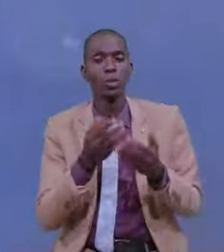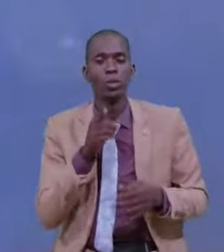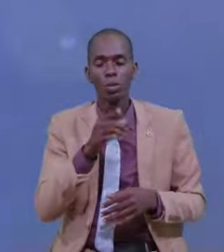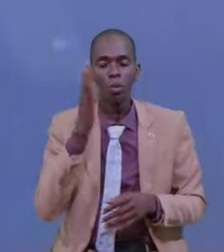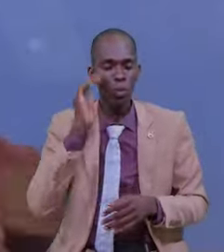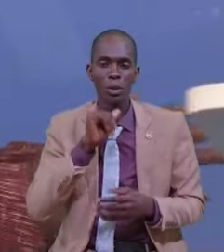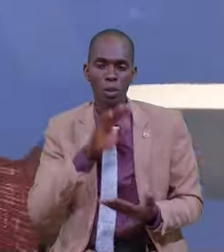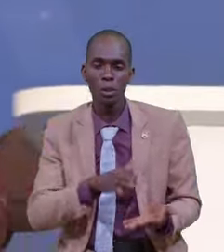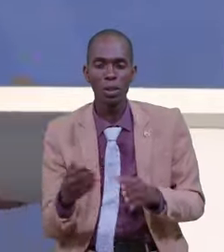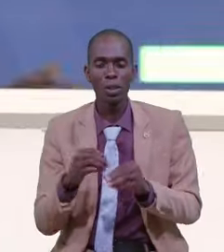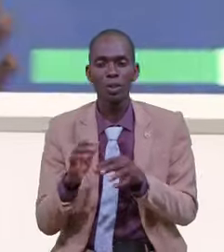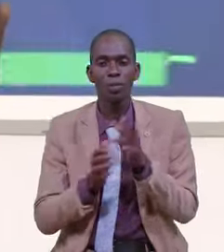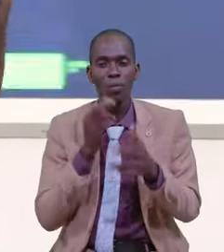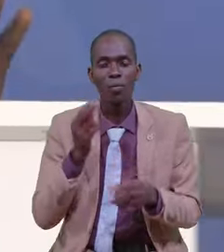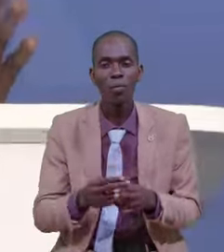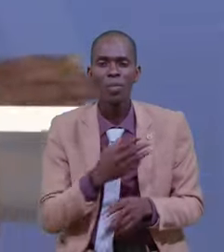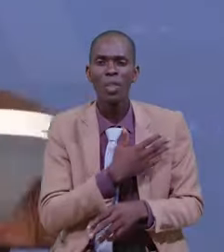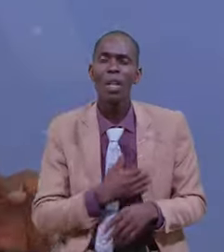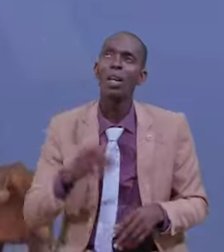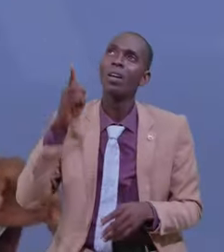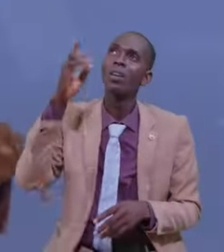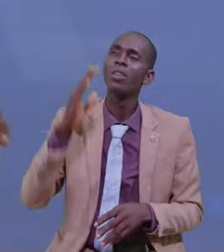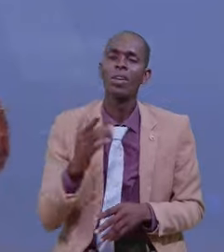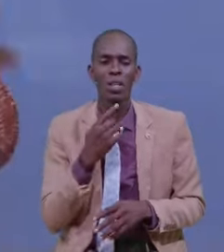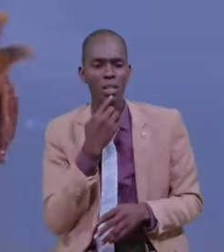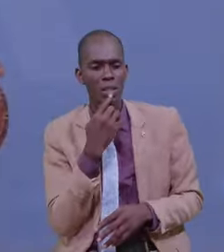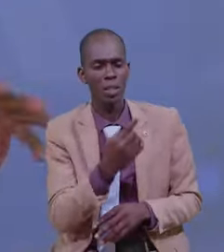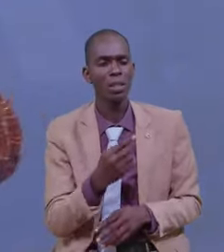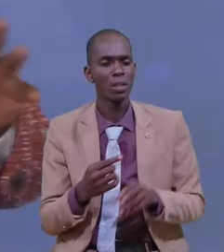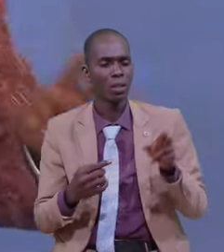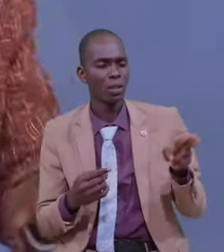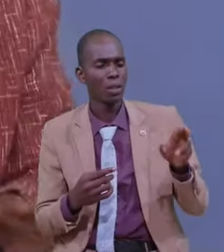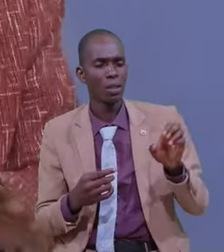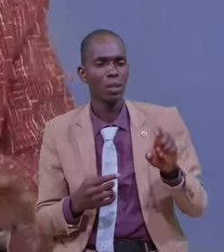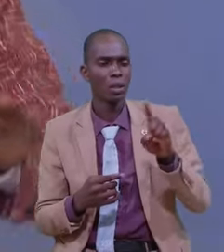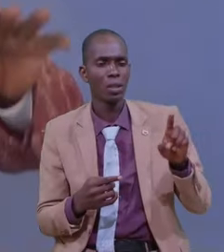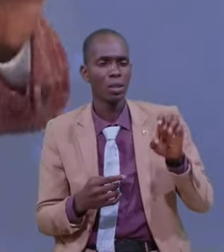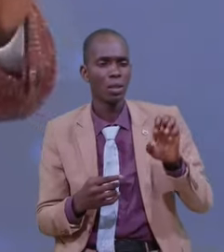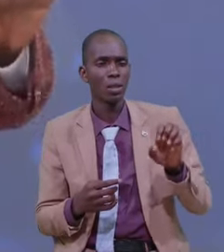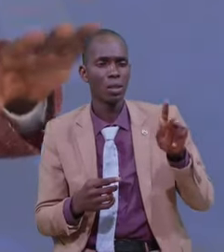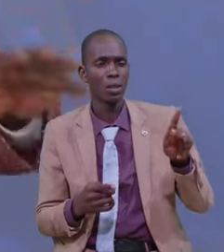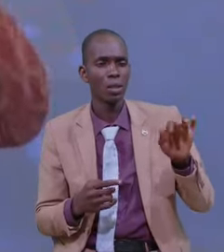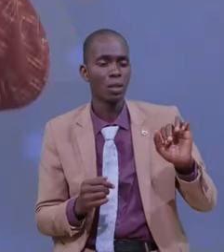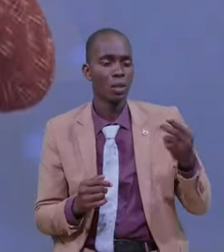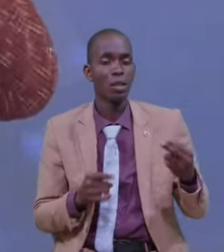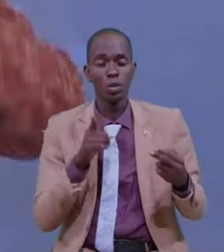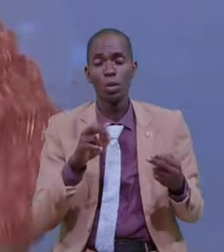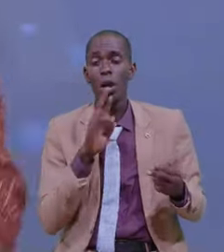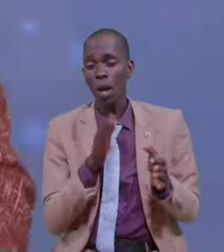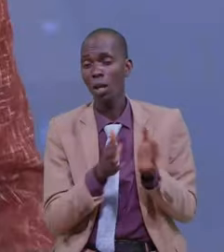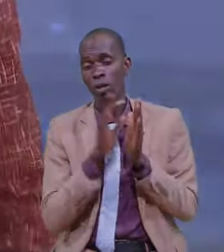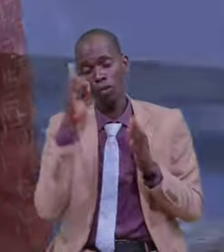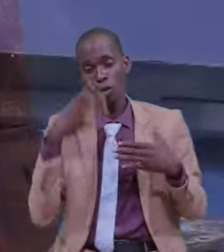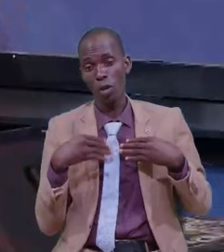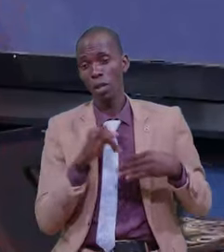not die. And God said, Ezekiah, I know you're asking for healing. I give you healing, but I give